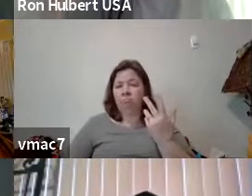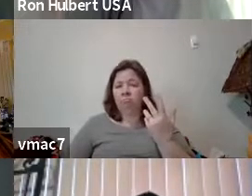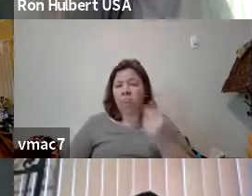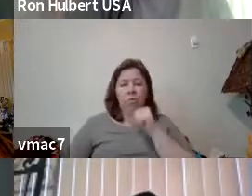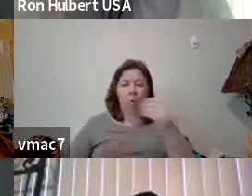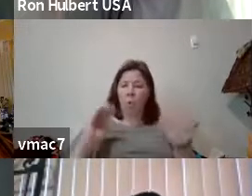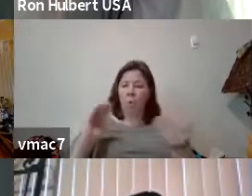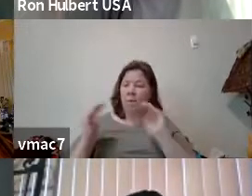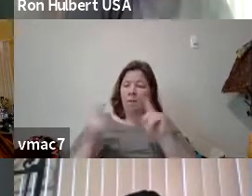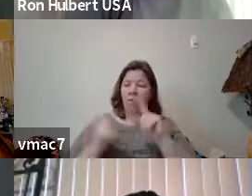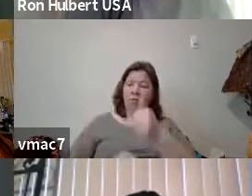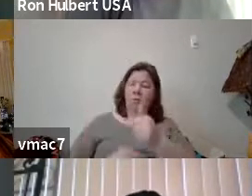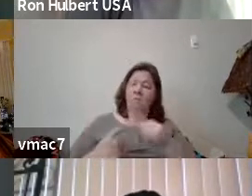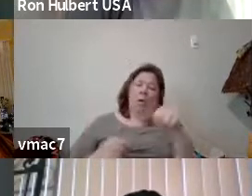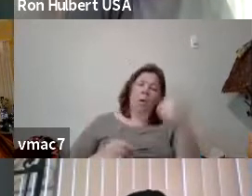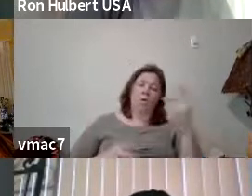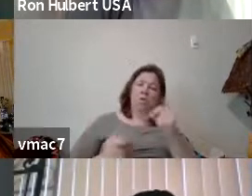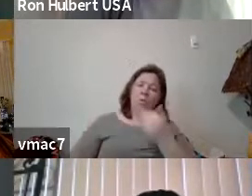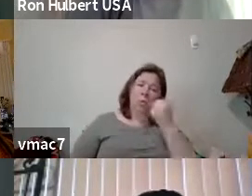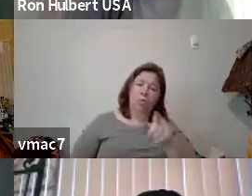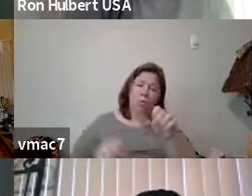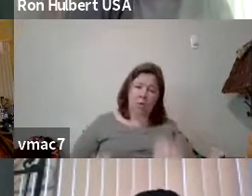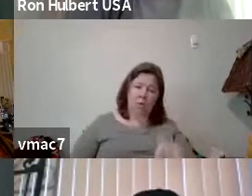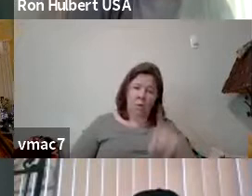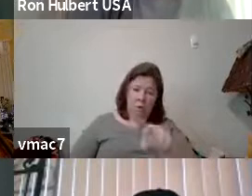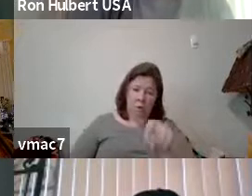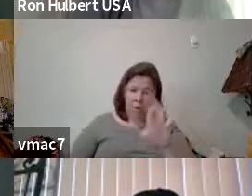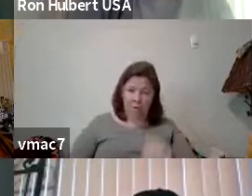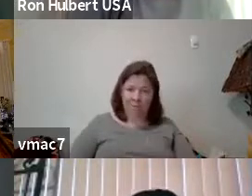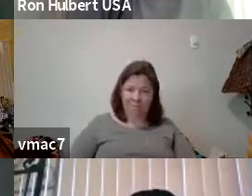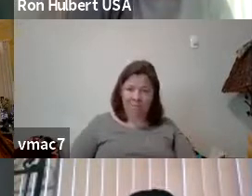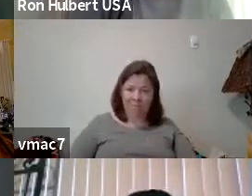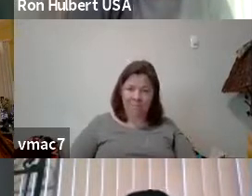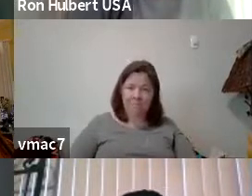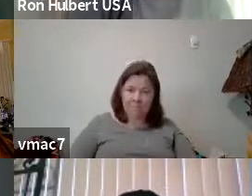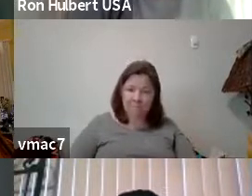compare yourself to somebody else. Just do the best you can where you are.